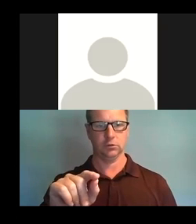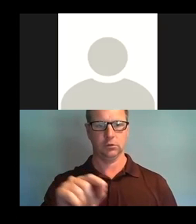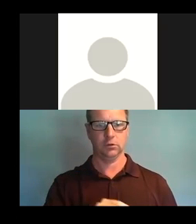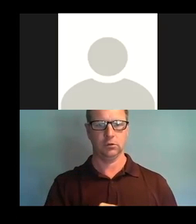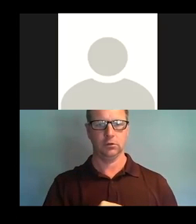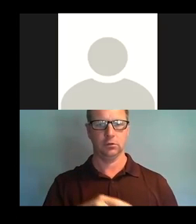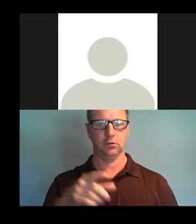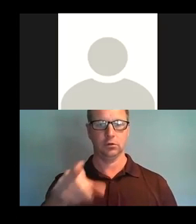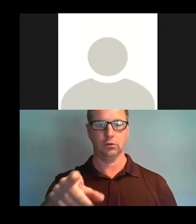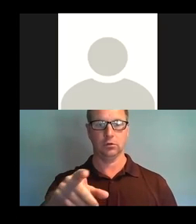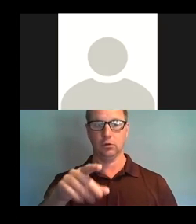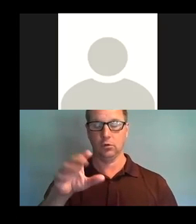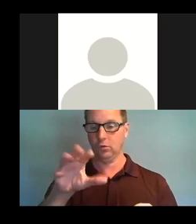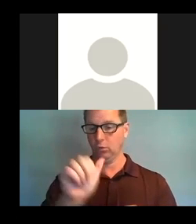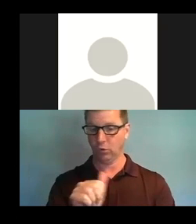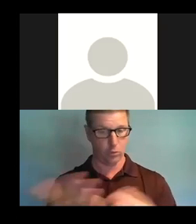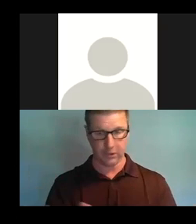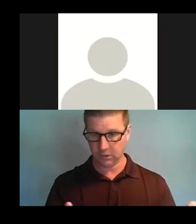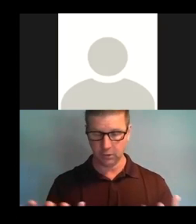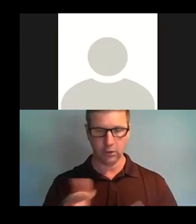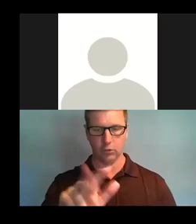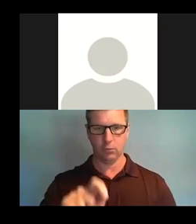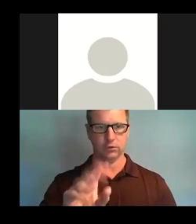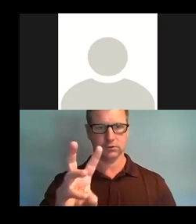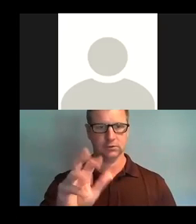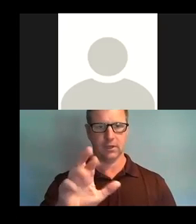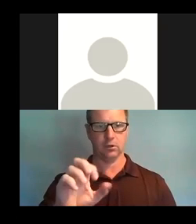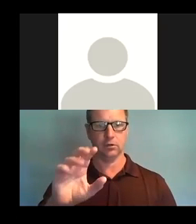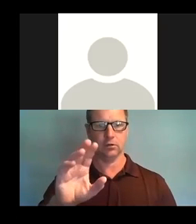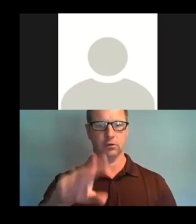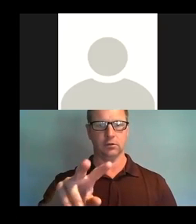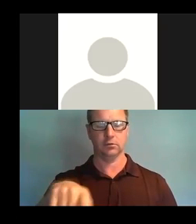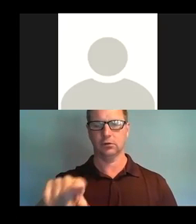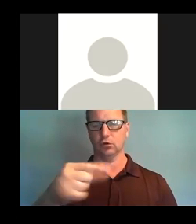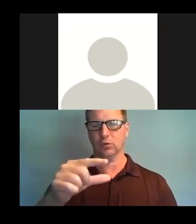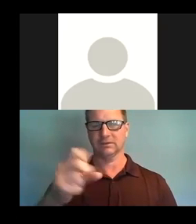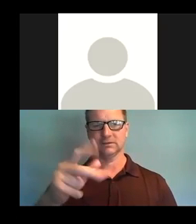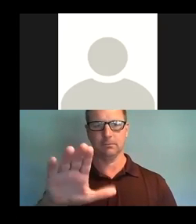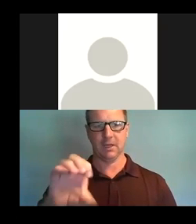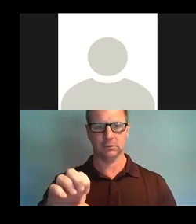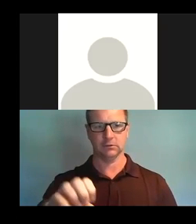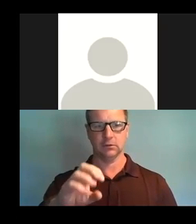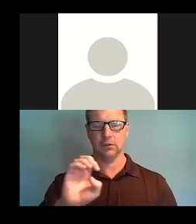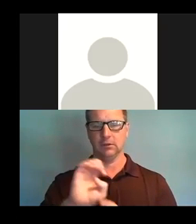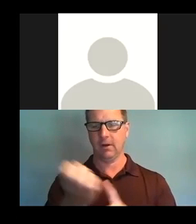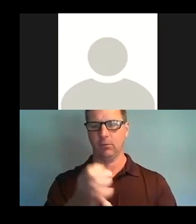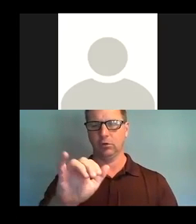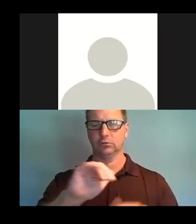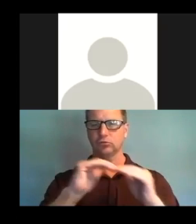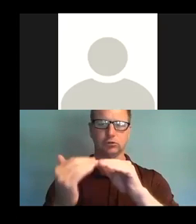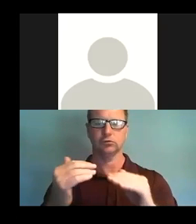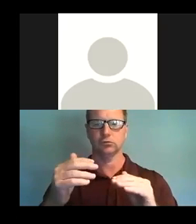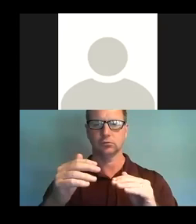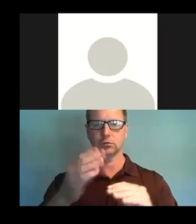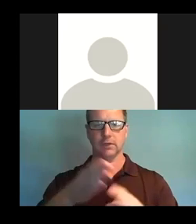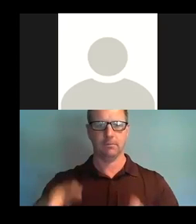$1,057,120. The scope of work includes a 3.6-acre vacant green space rehabilitation in an environmental justice neighborhood. The